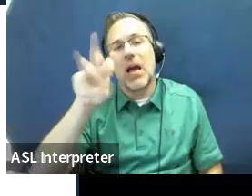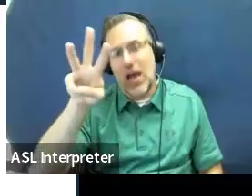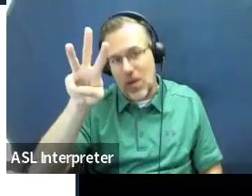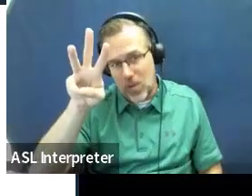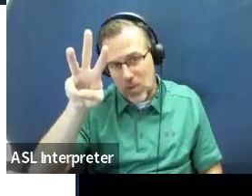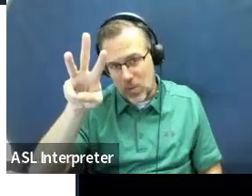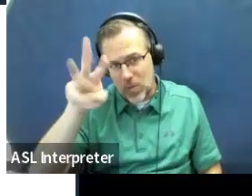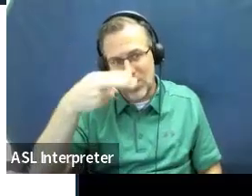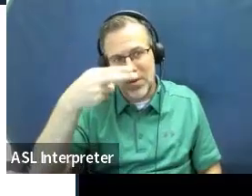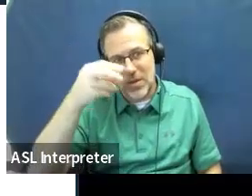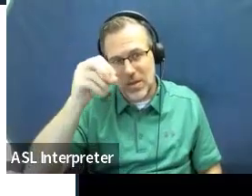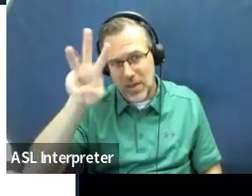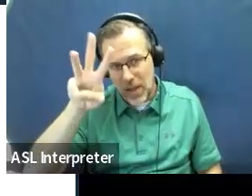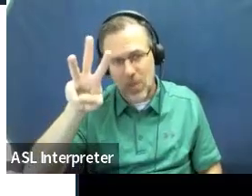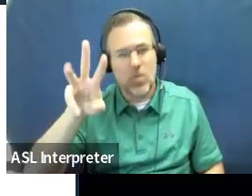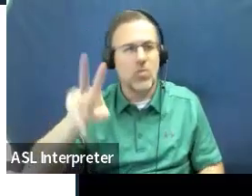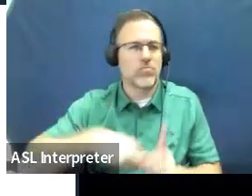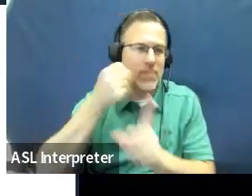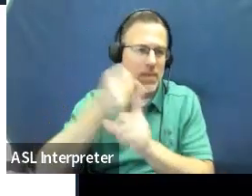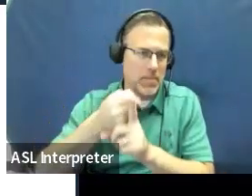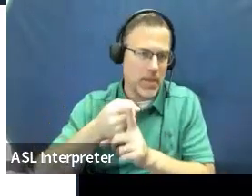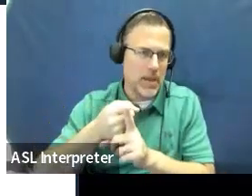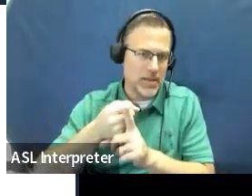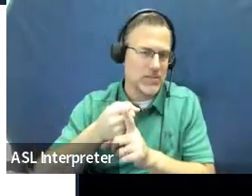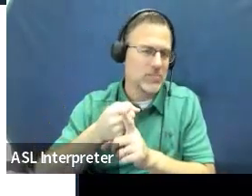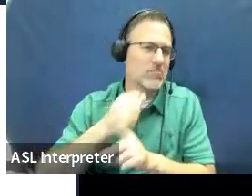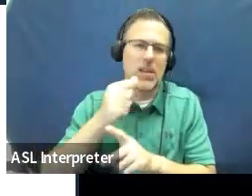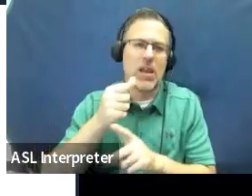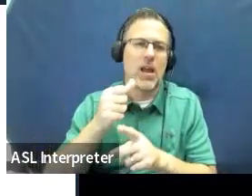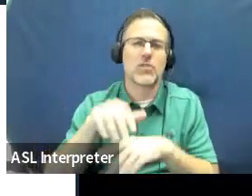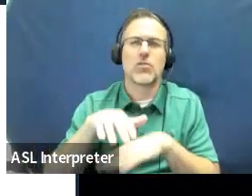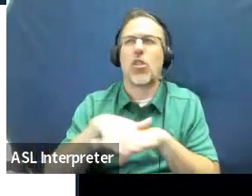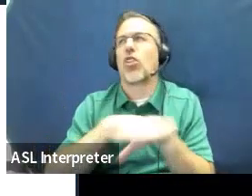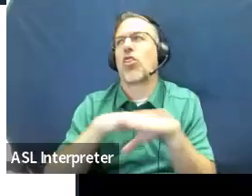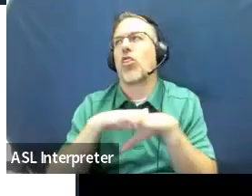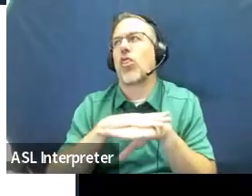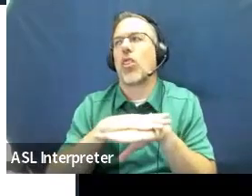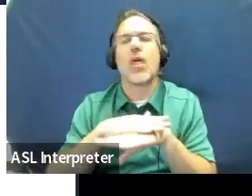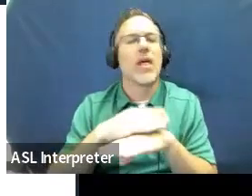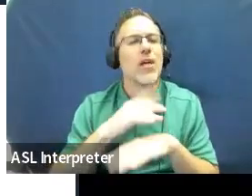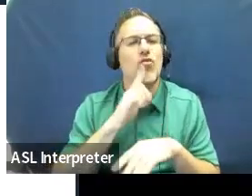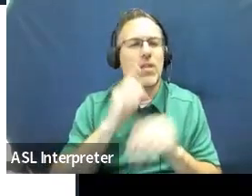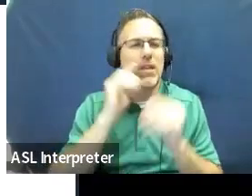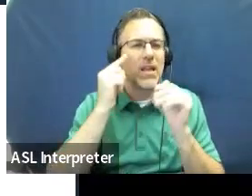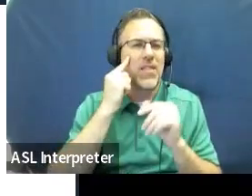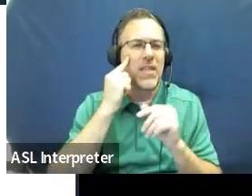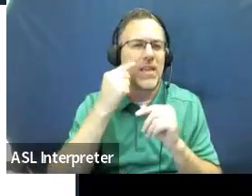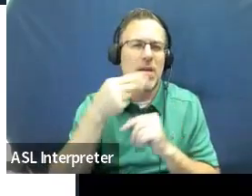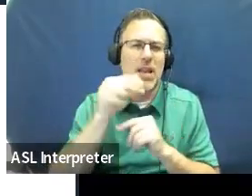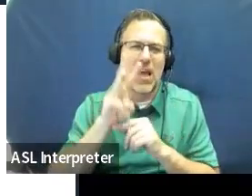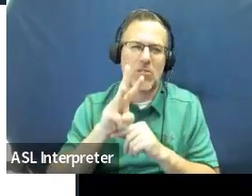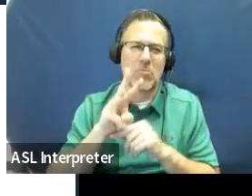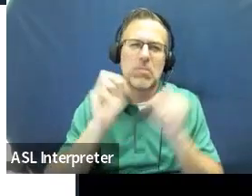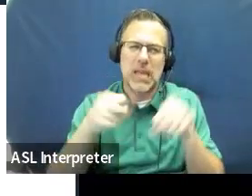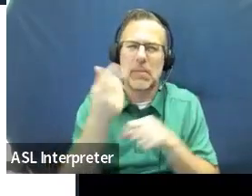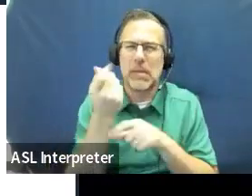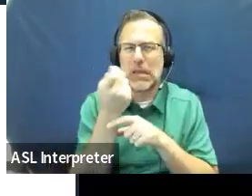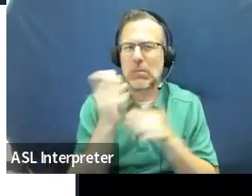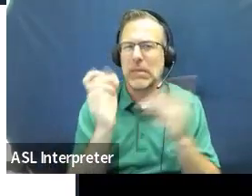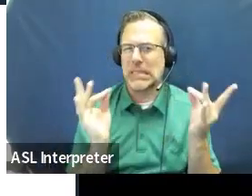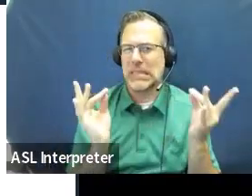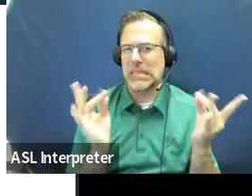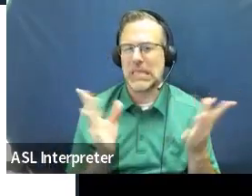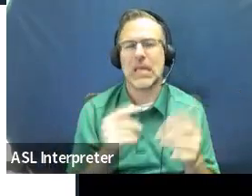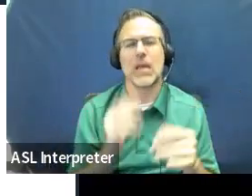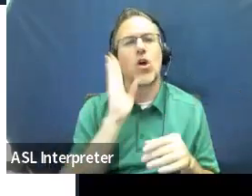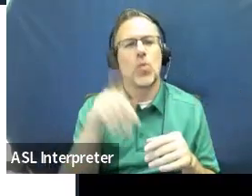him from being able to do, or, you know, something like that. So really trying to think about that how. It's a little bit tricky. That's why we do give you